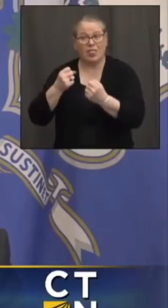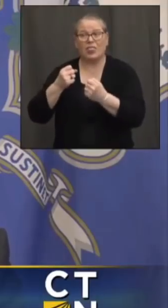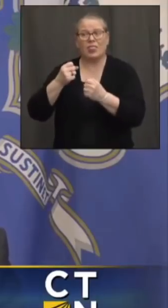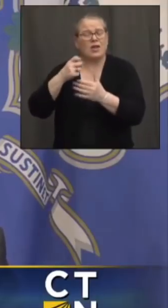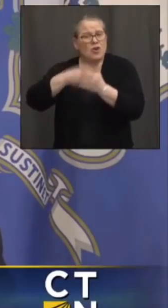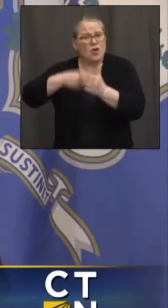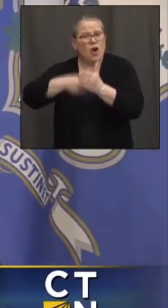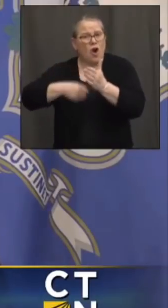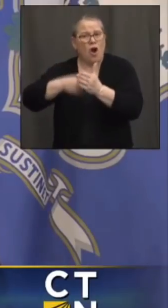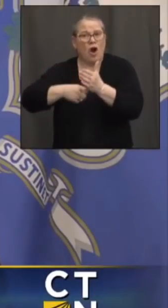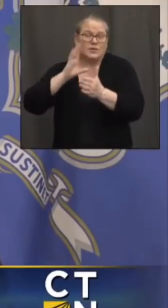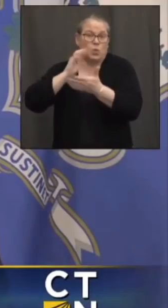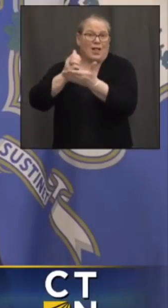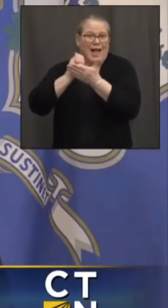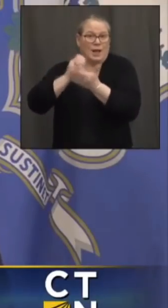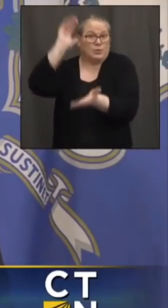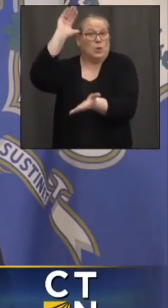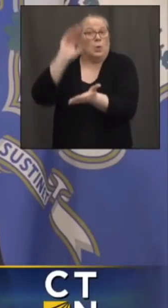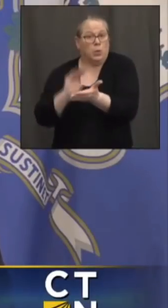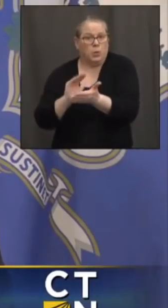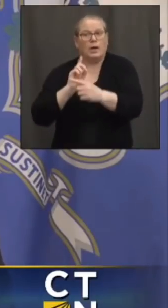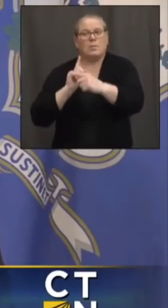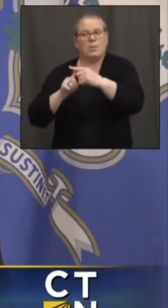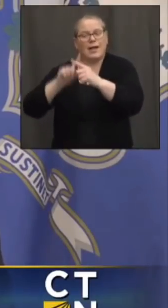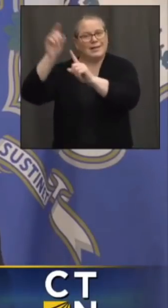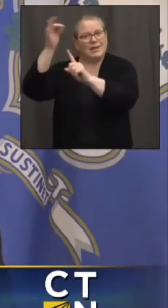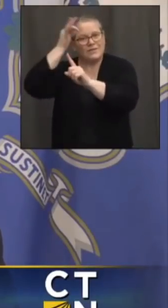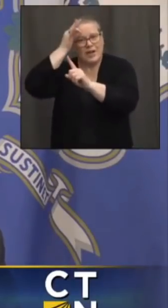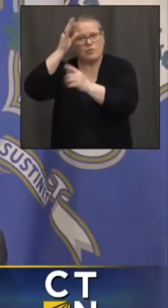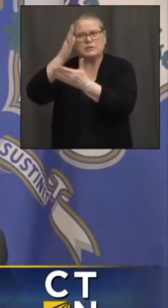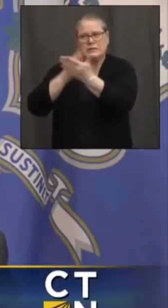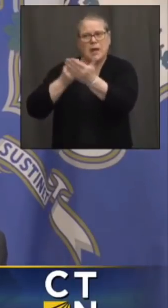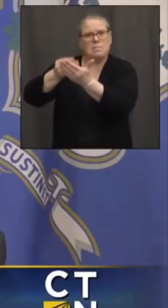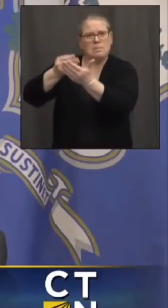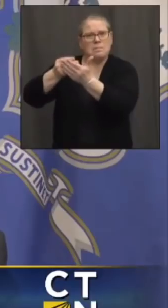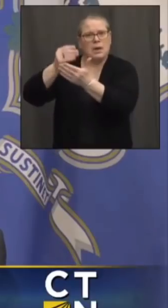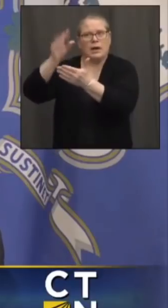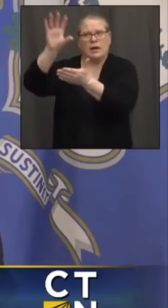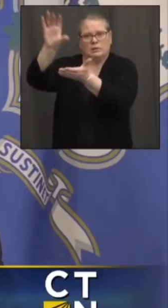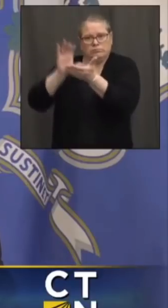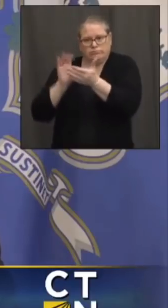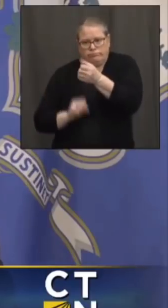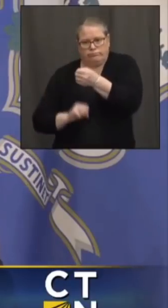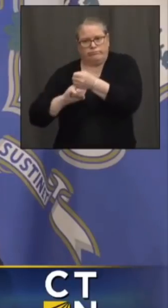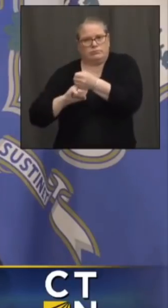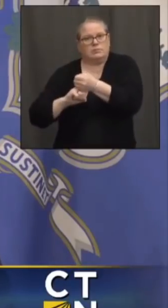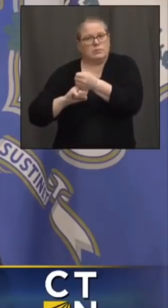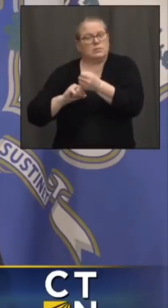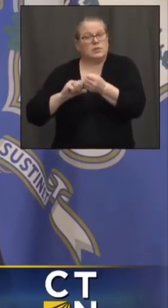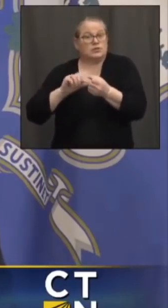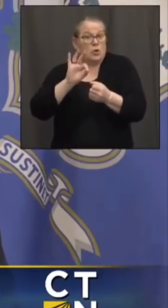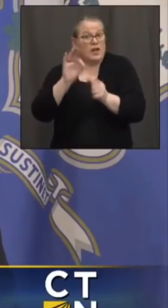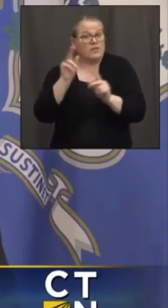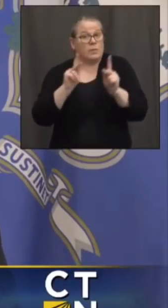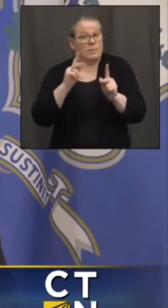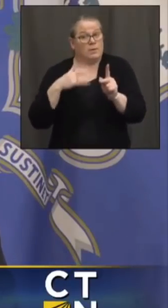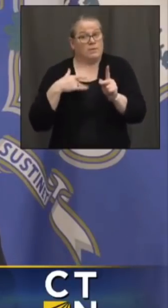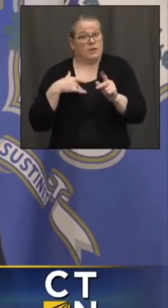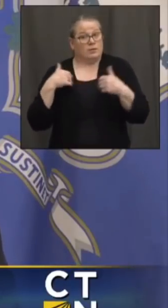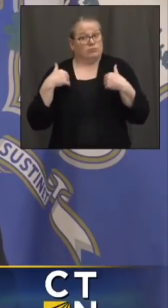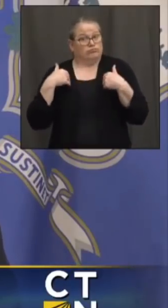get substantial subsidies from the federal government. So if anybody's backing away from that, we should sit down and talk and tell me